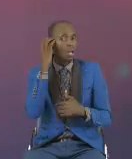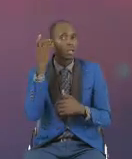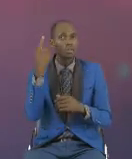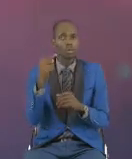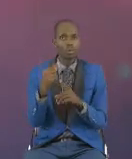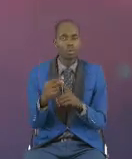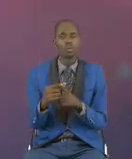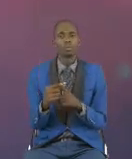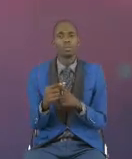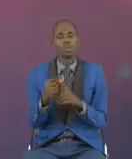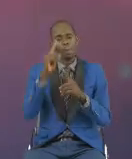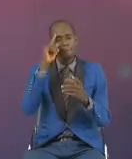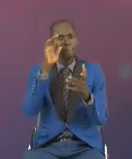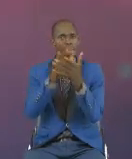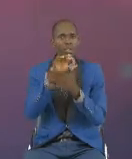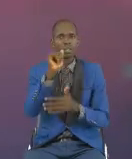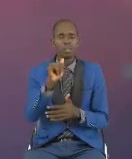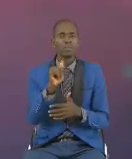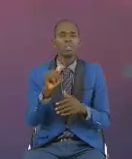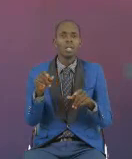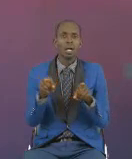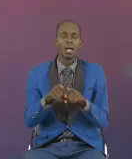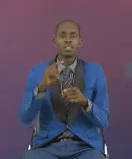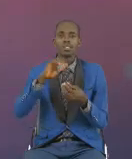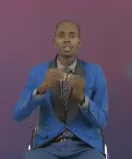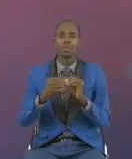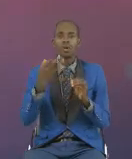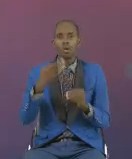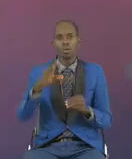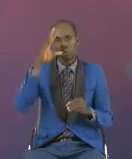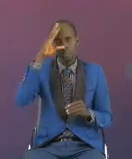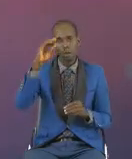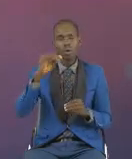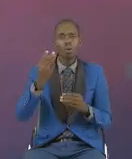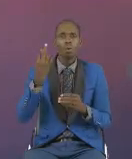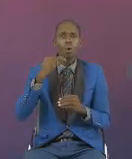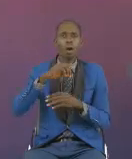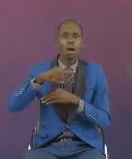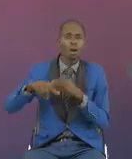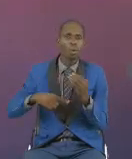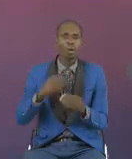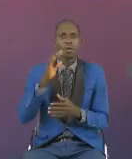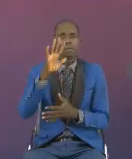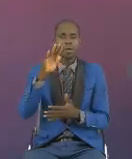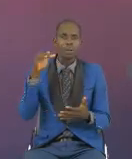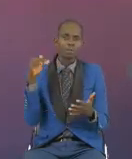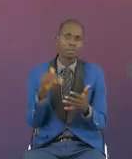the word believed, and the number of the men was about 5,000. Look